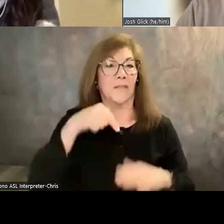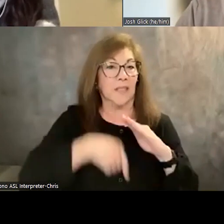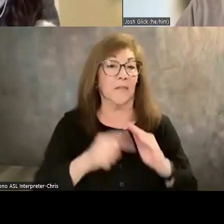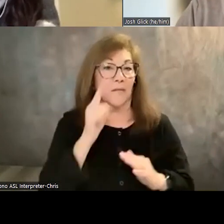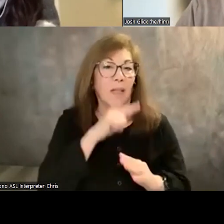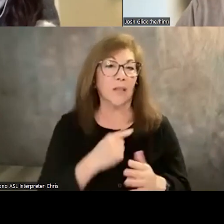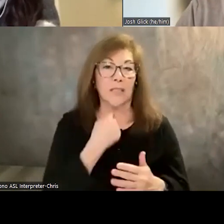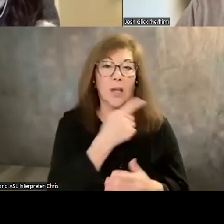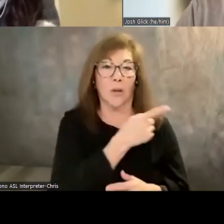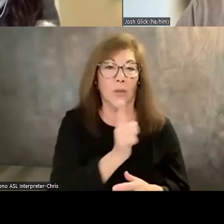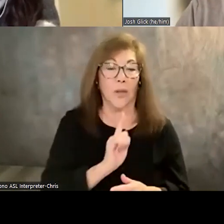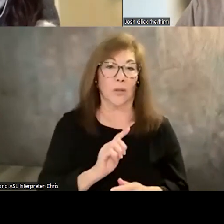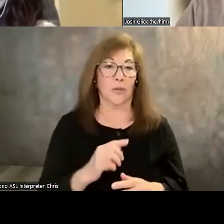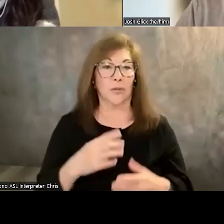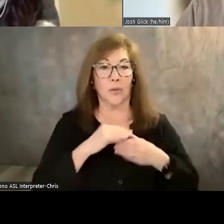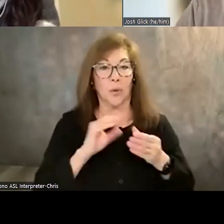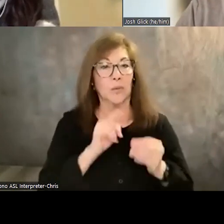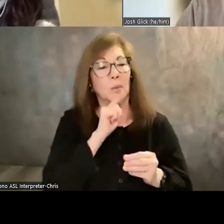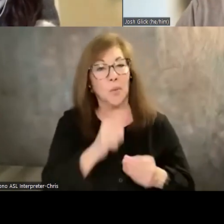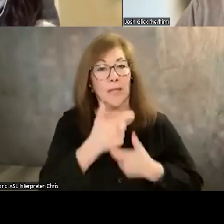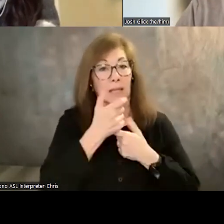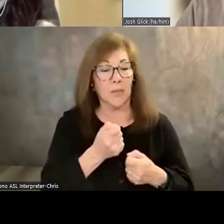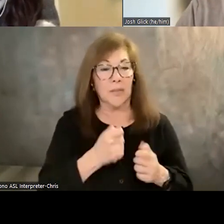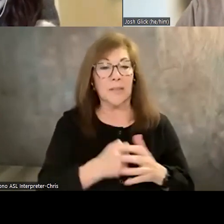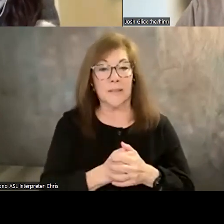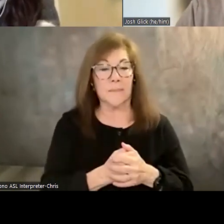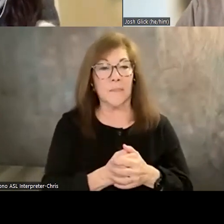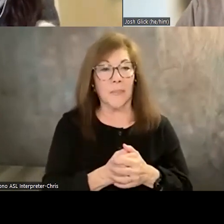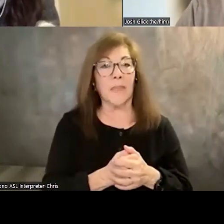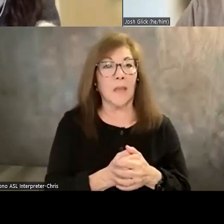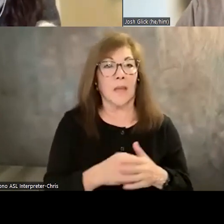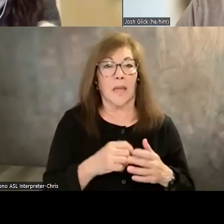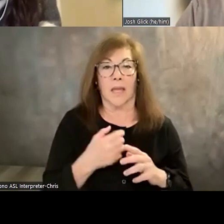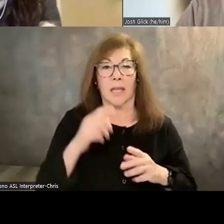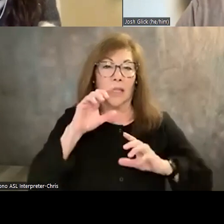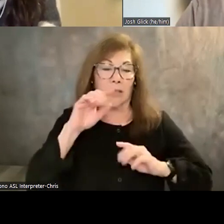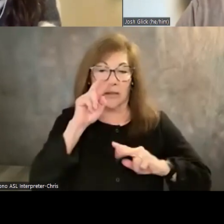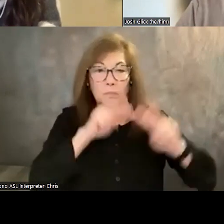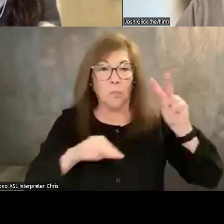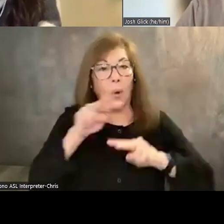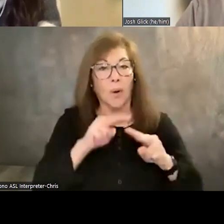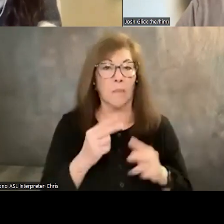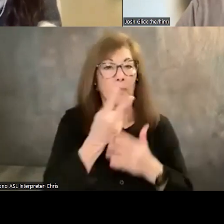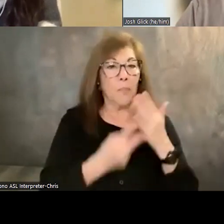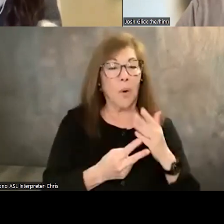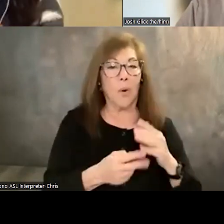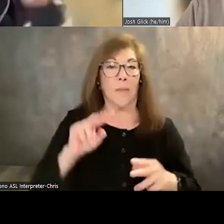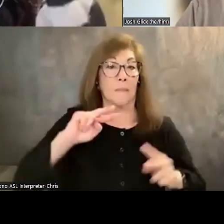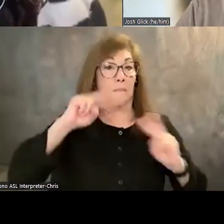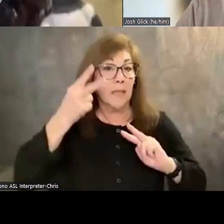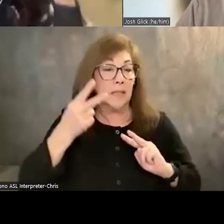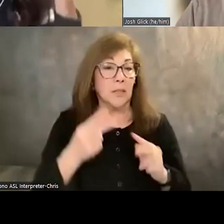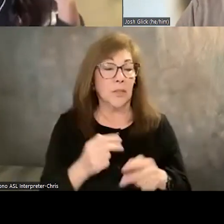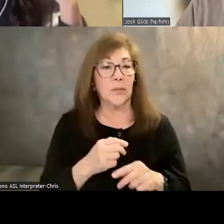their stories. And we're really interested in, you know, exploring both the misuse, but